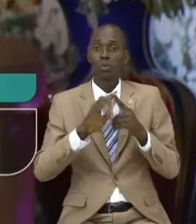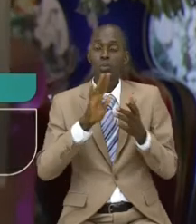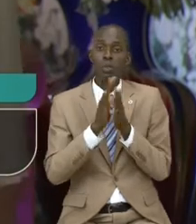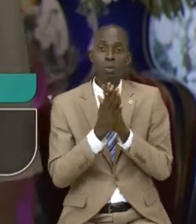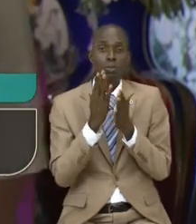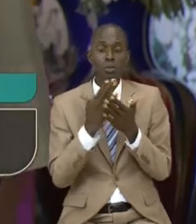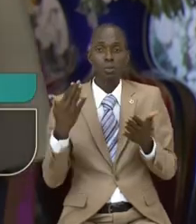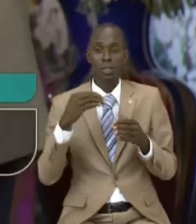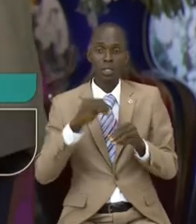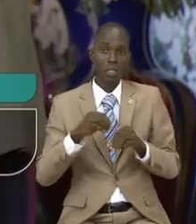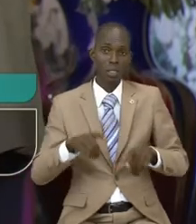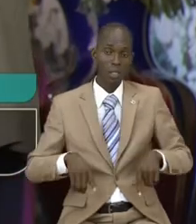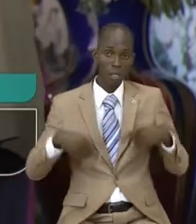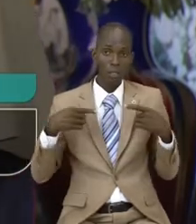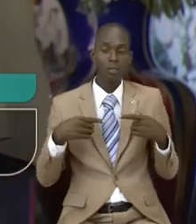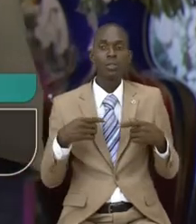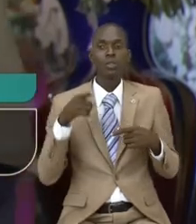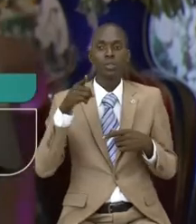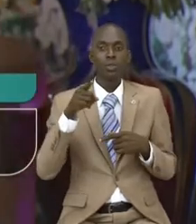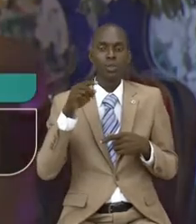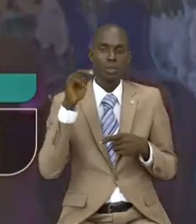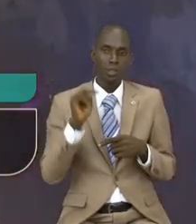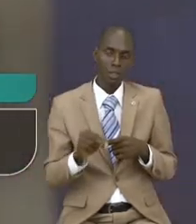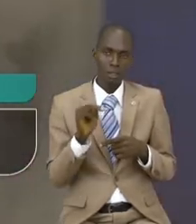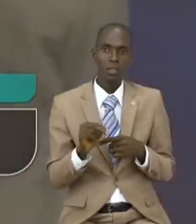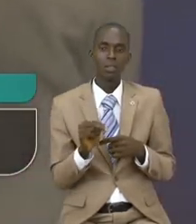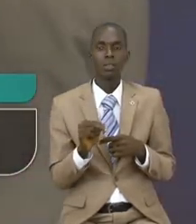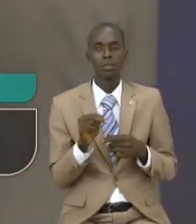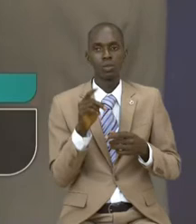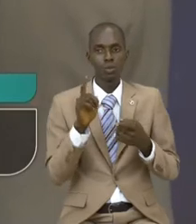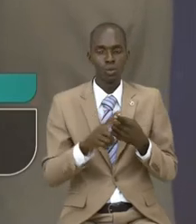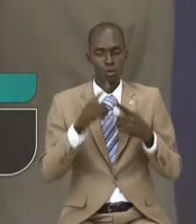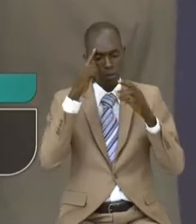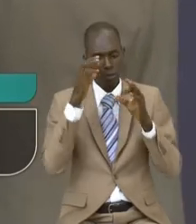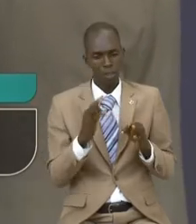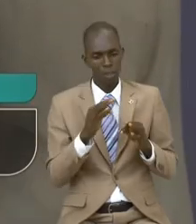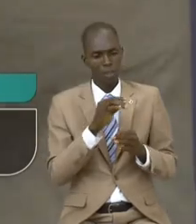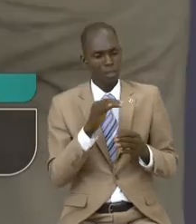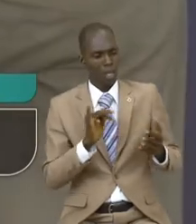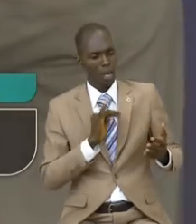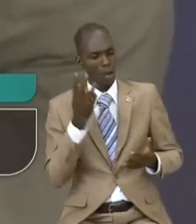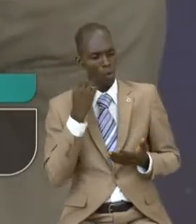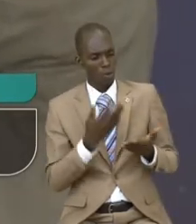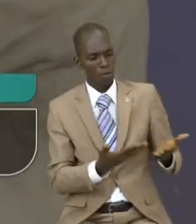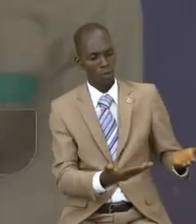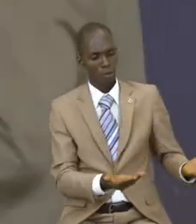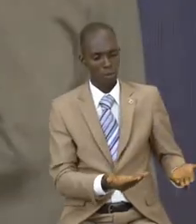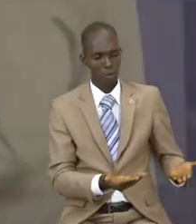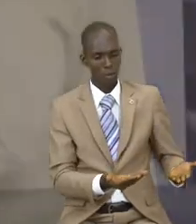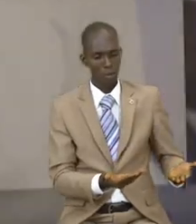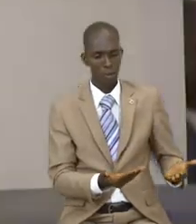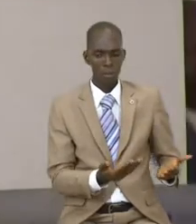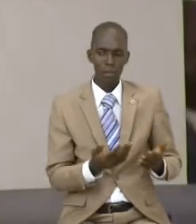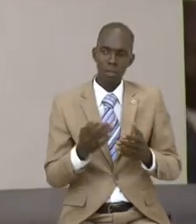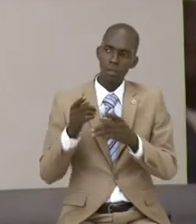make up your mind. And then you say, here is what I was. Here is what I am